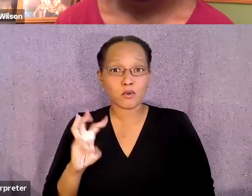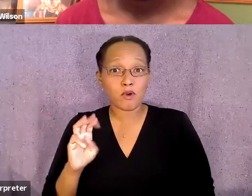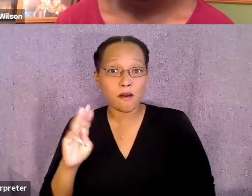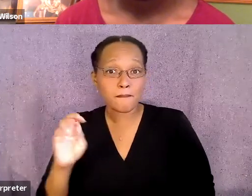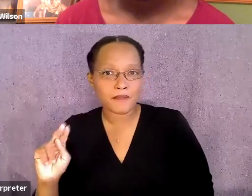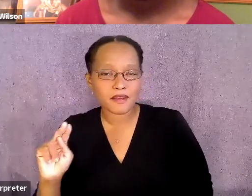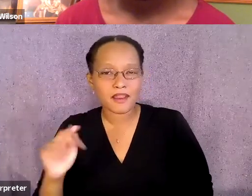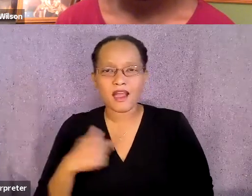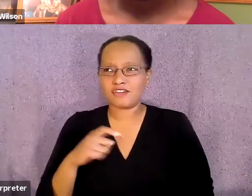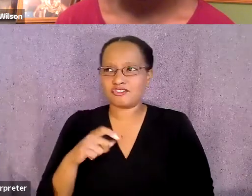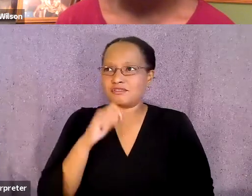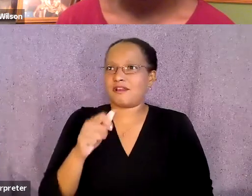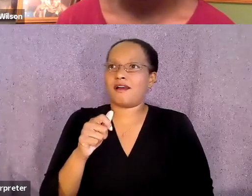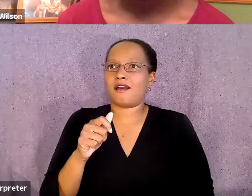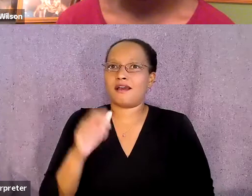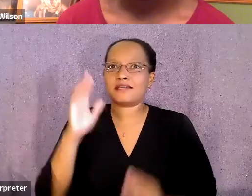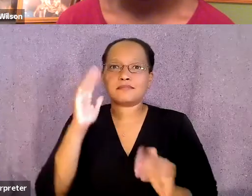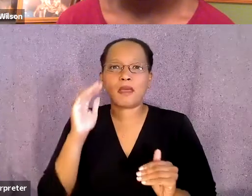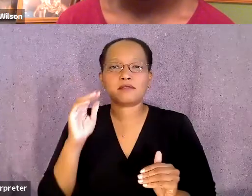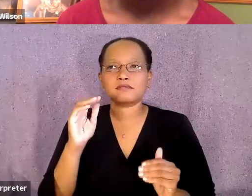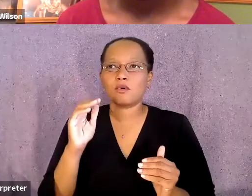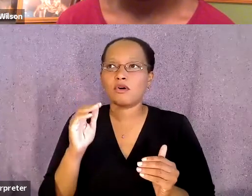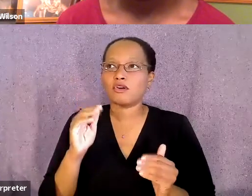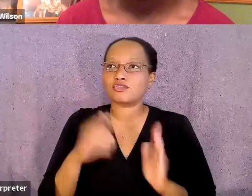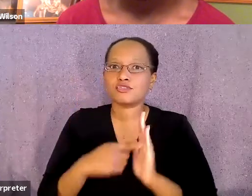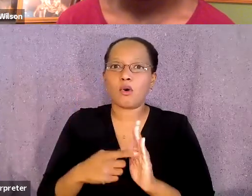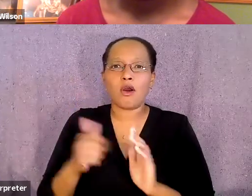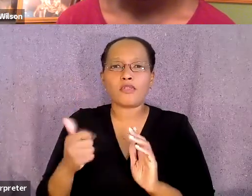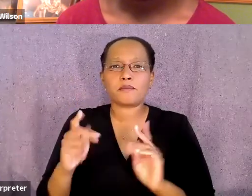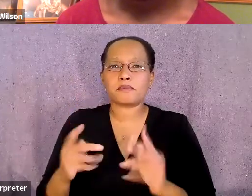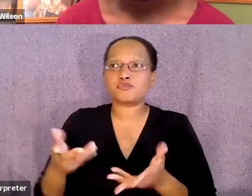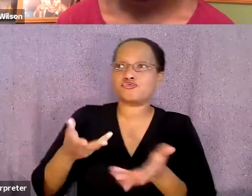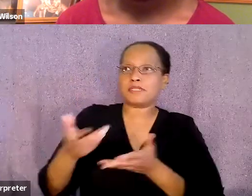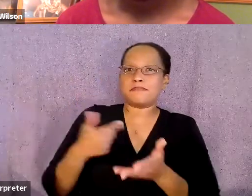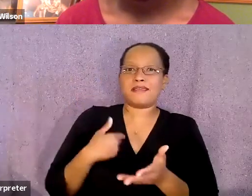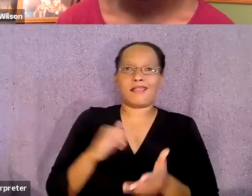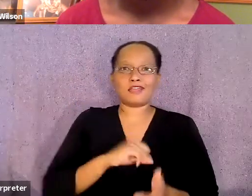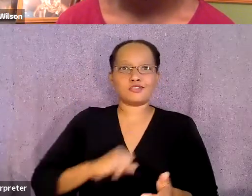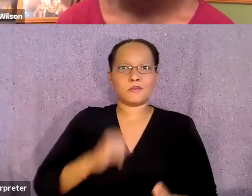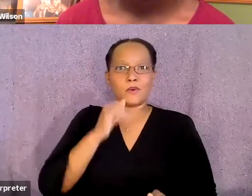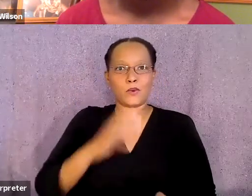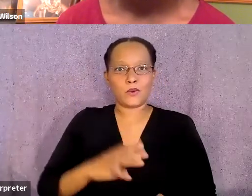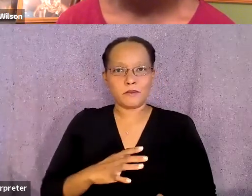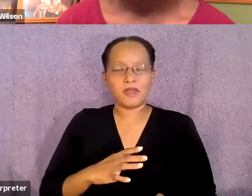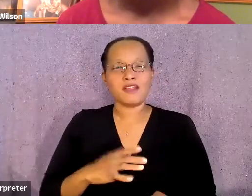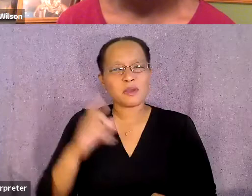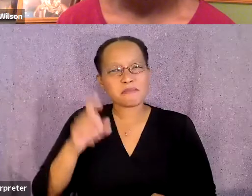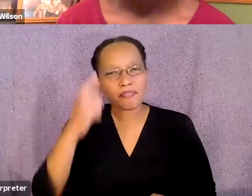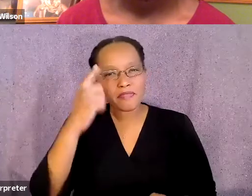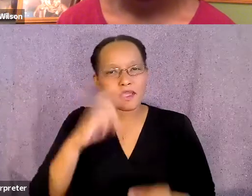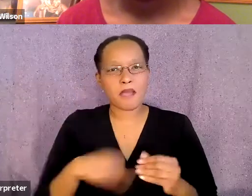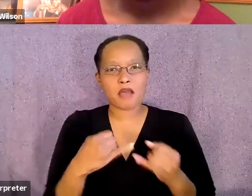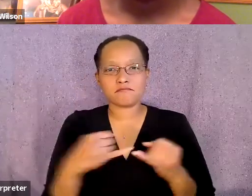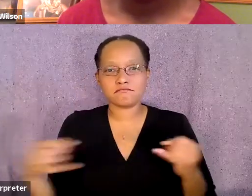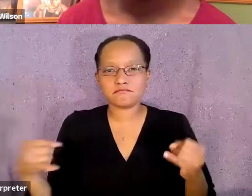to be treated as such. And also that means for me, boundaries. You know, I know I've had several people reach out to me and say, well, you're really good at your boundaries. I'm